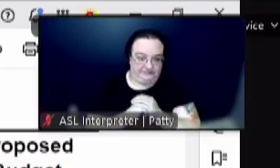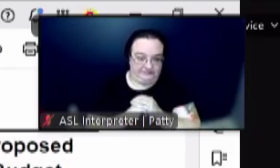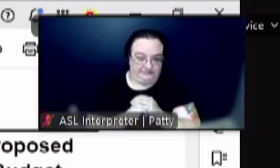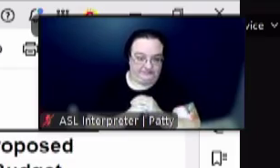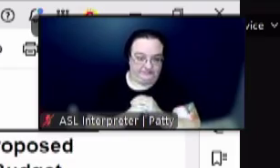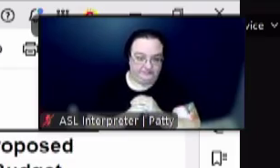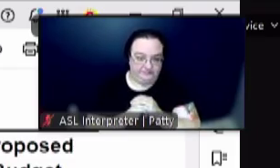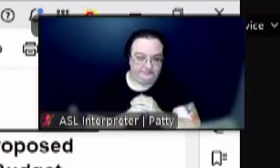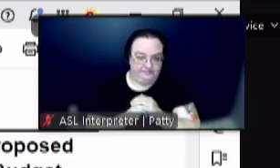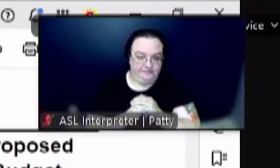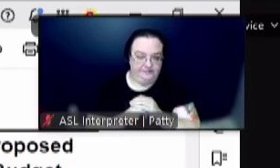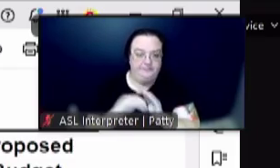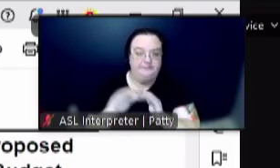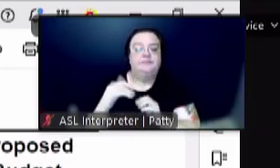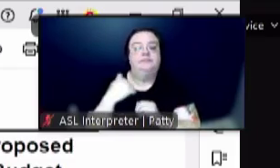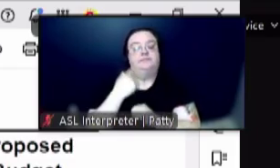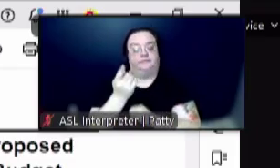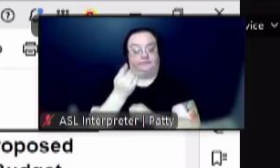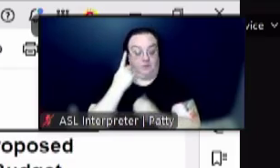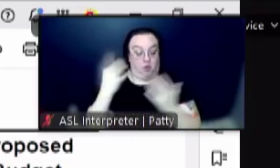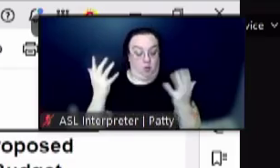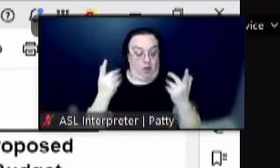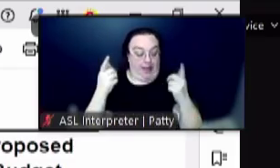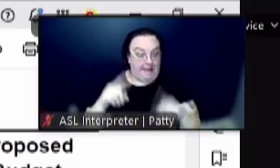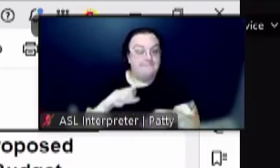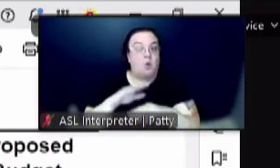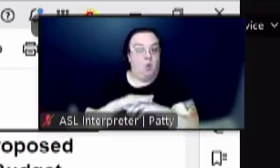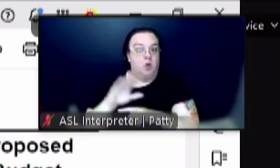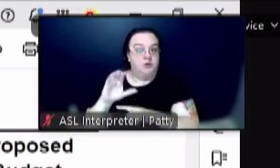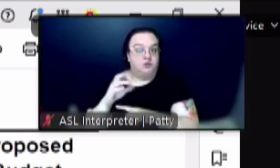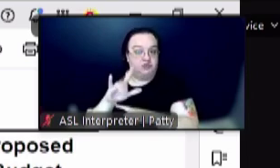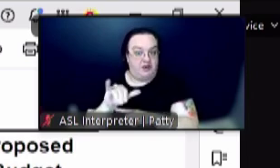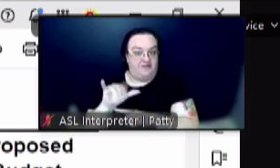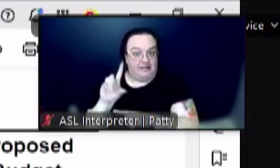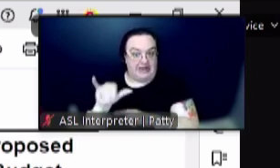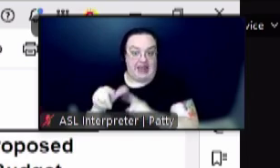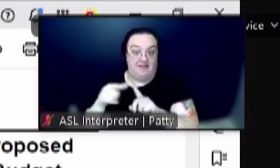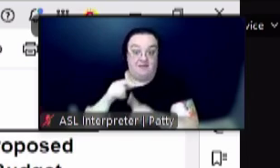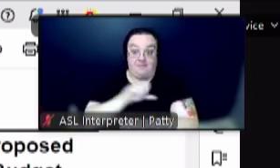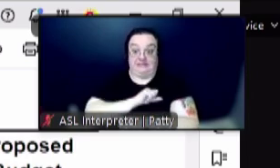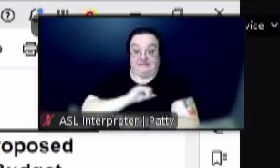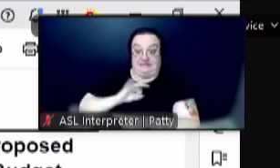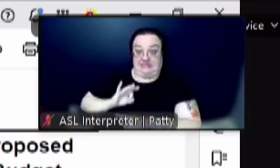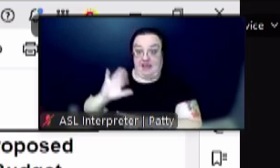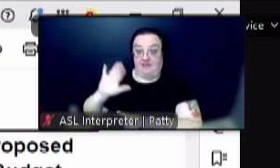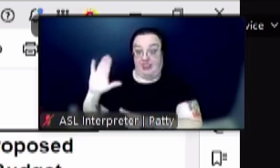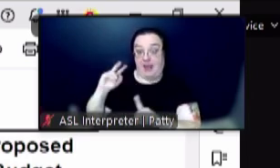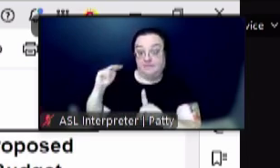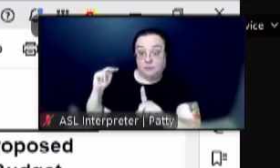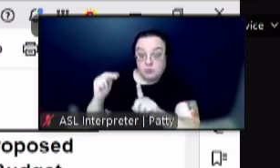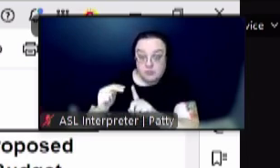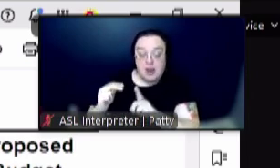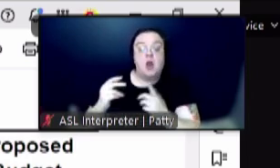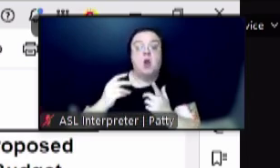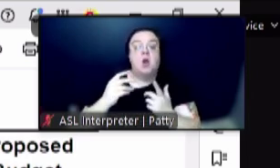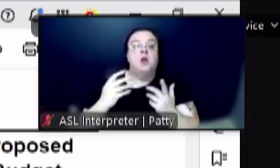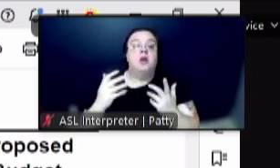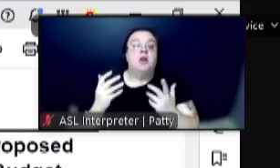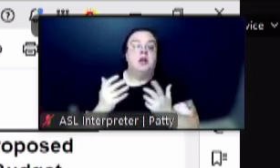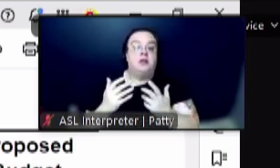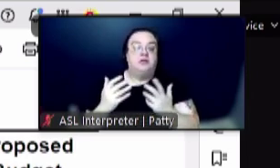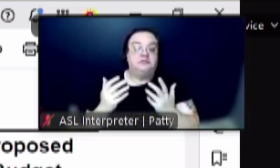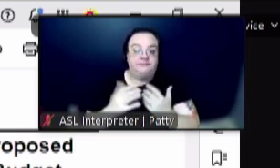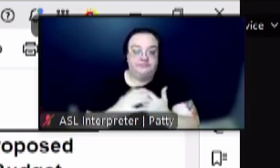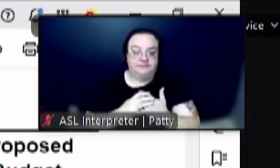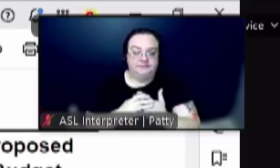To understand what happens on Cheverly Day from the staff's perspective and, what leads up to Cheverly Day